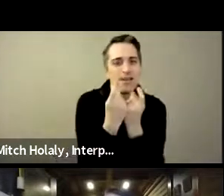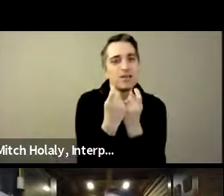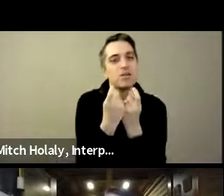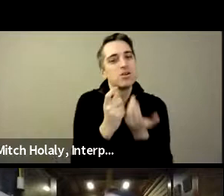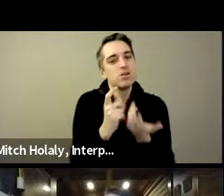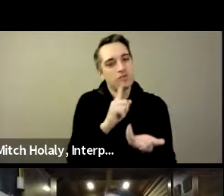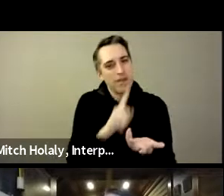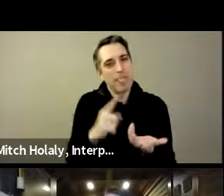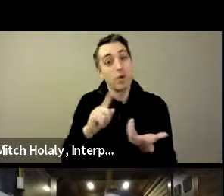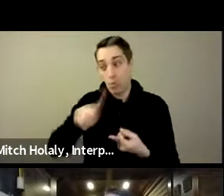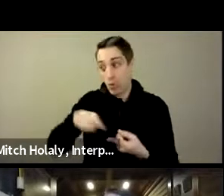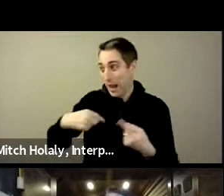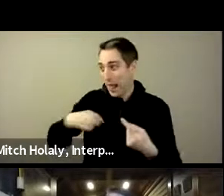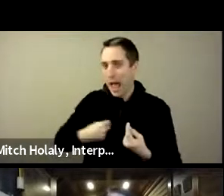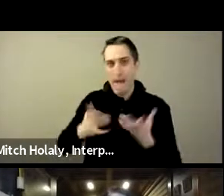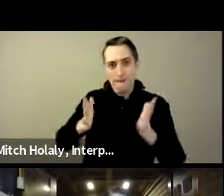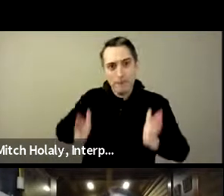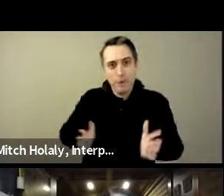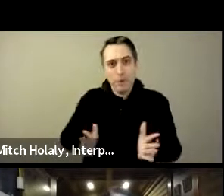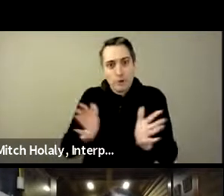more minority participation,